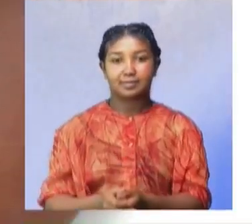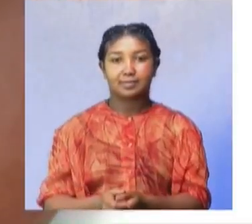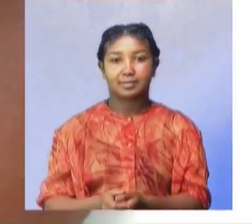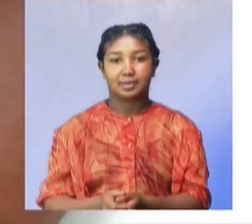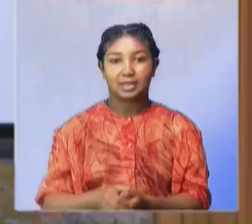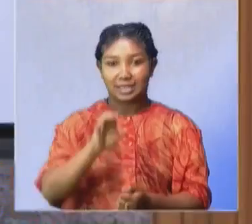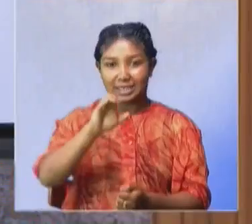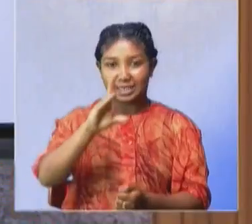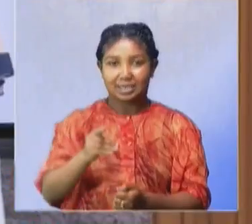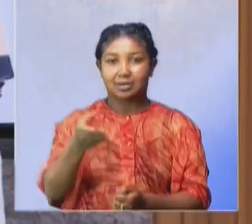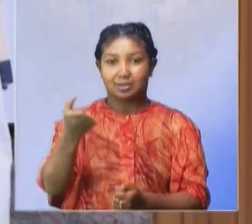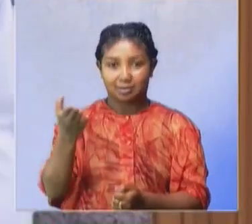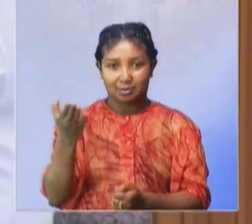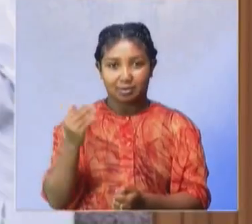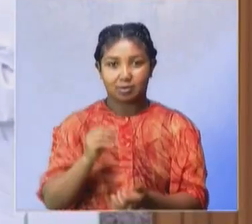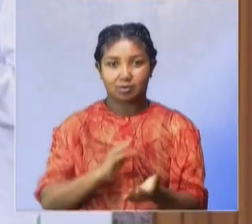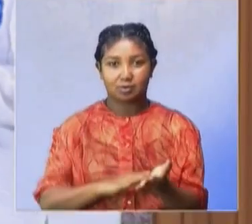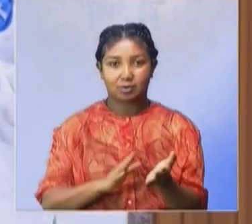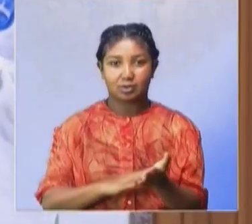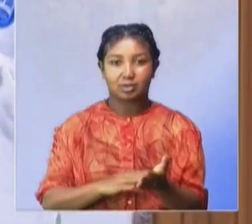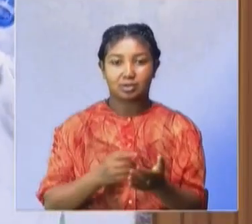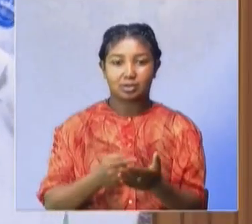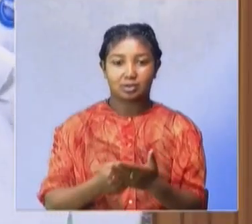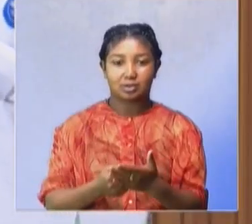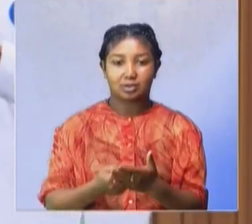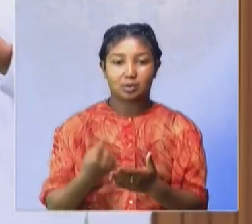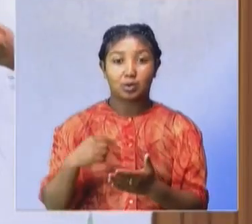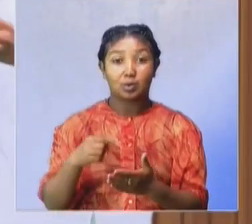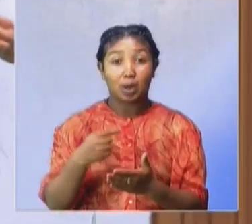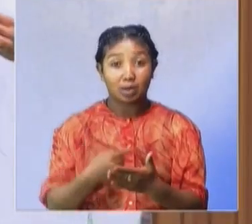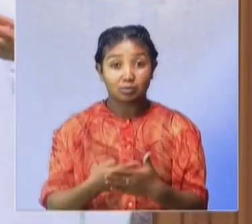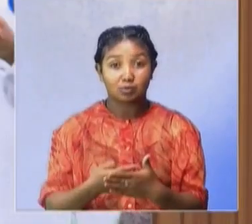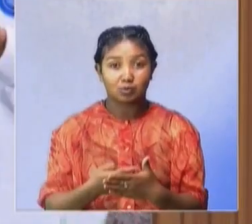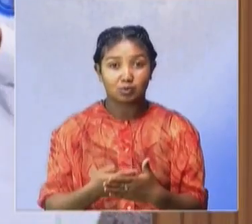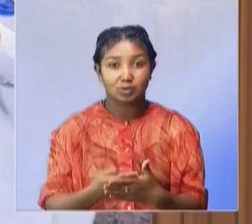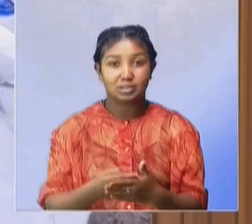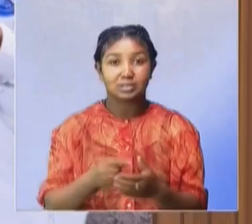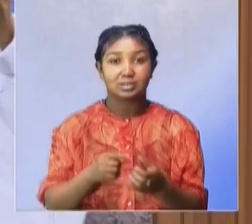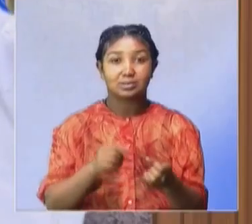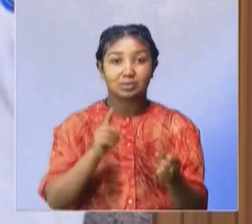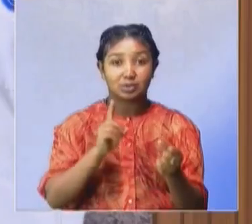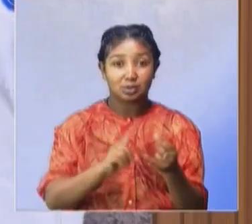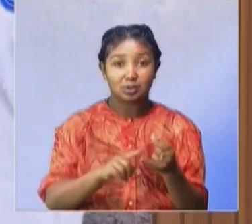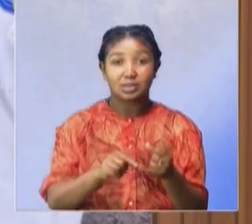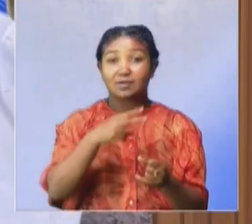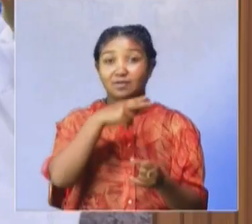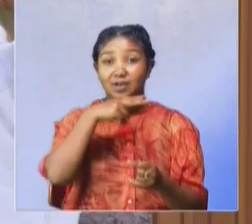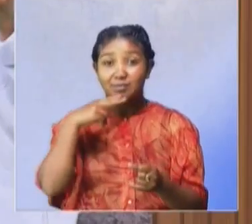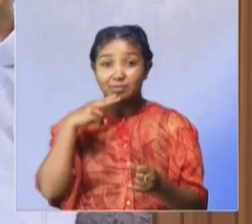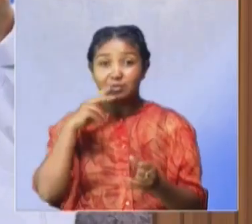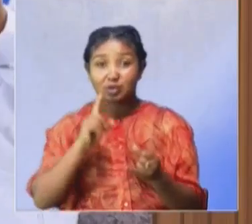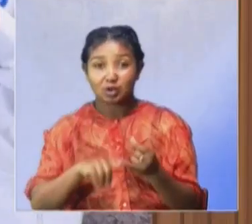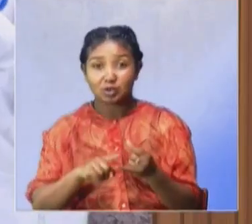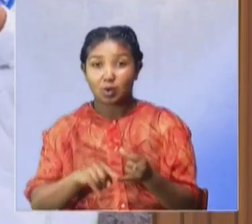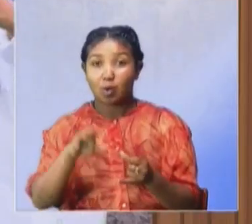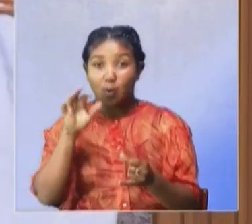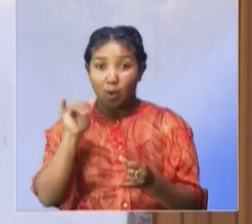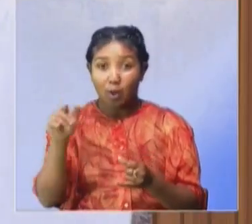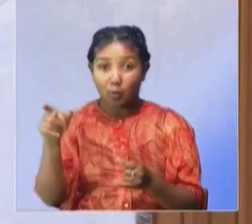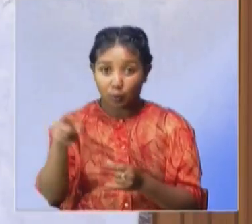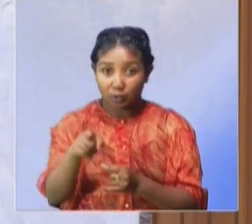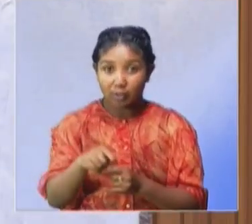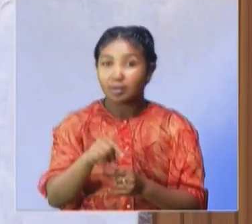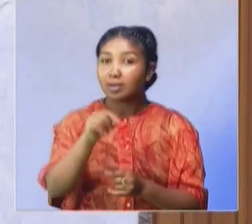Here is, oh, sorry, here students. When we come to ending with some verbs ending with Y, we